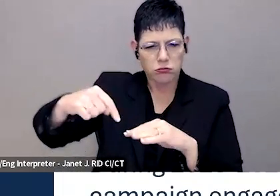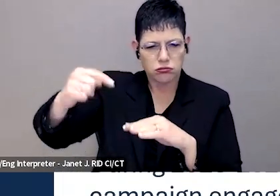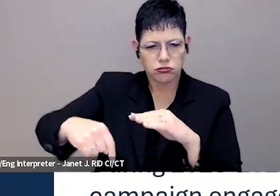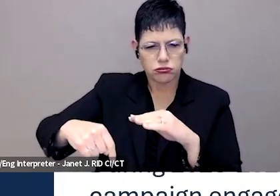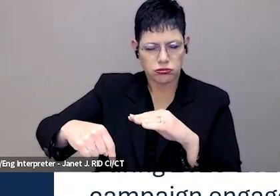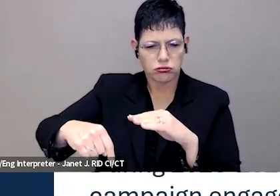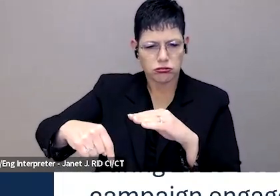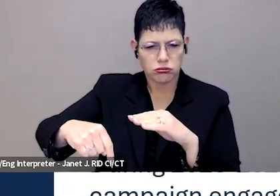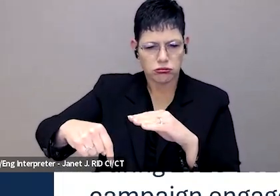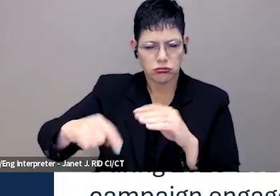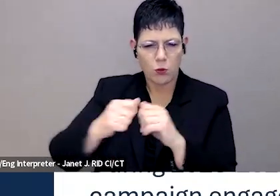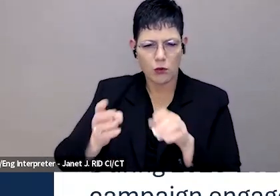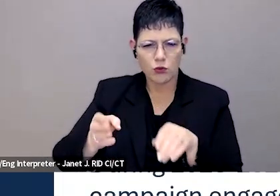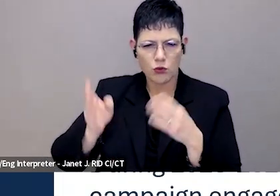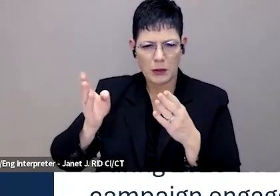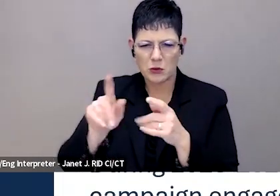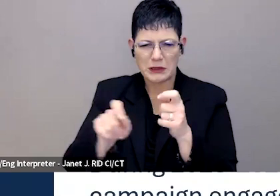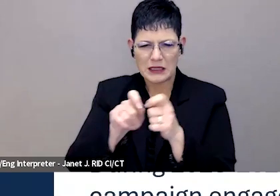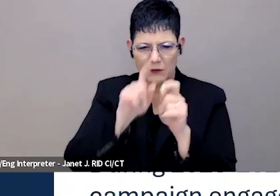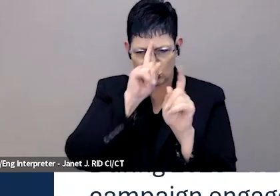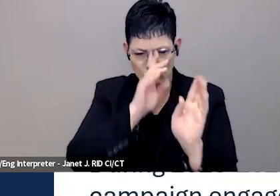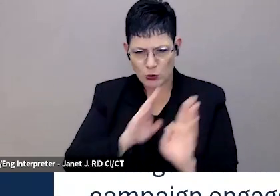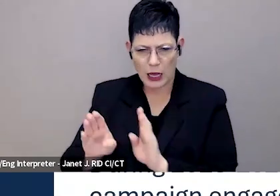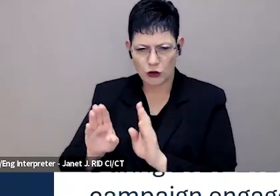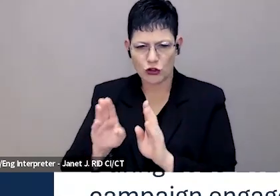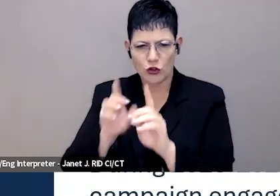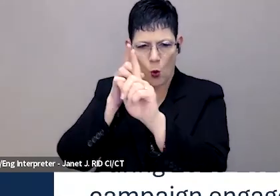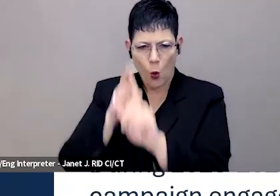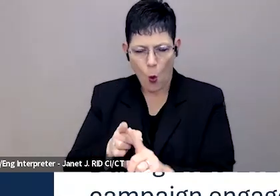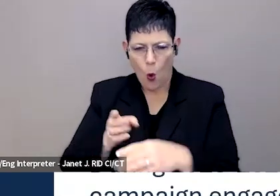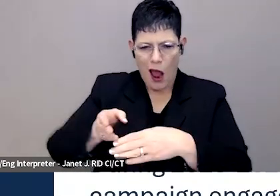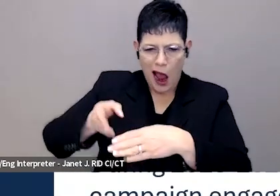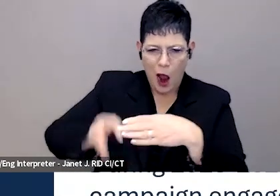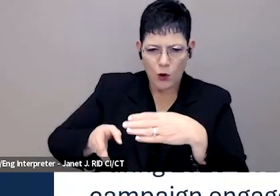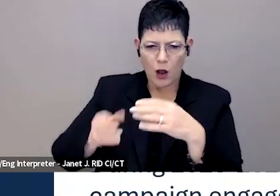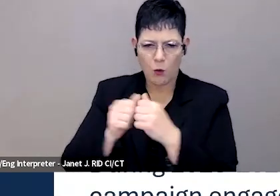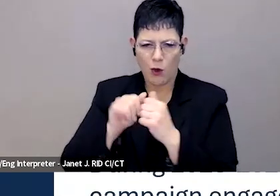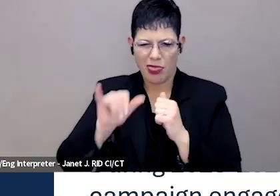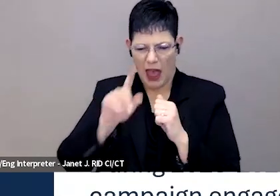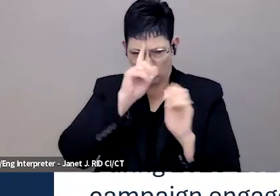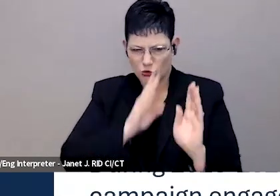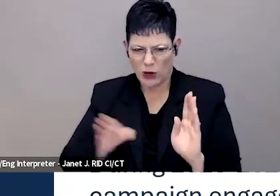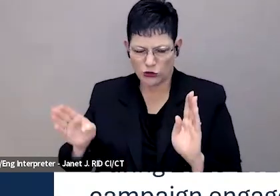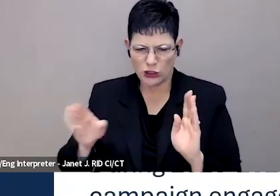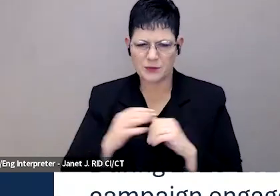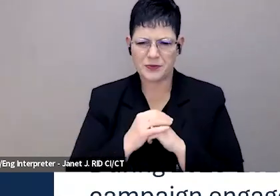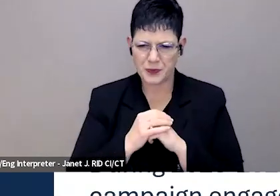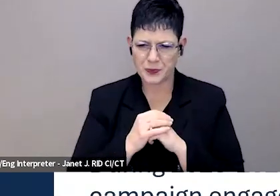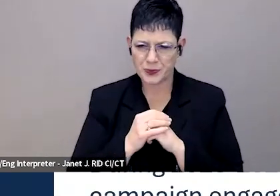into recommendations in support of specific strategies and goals and outcomes within the strategy.